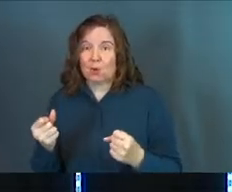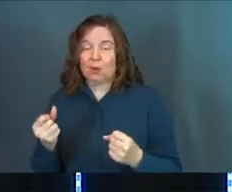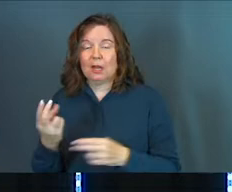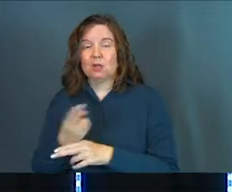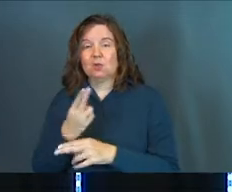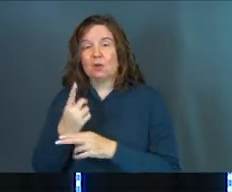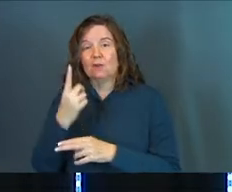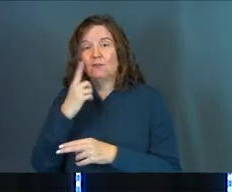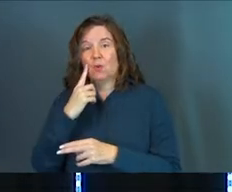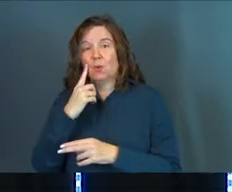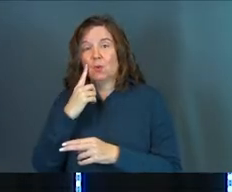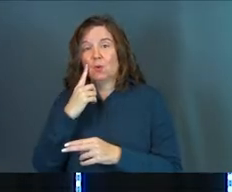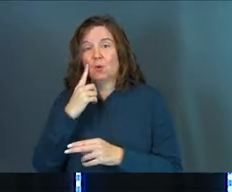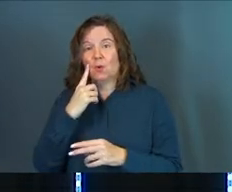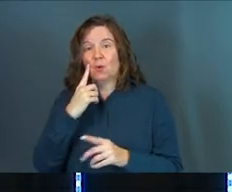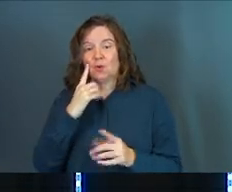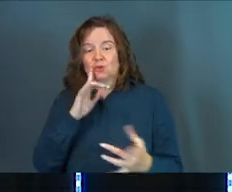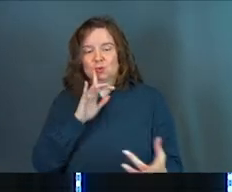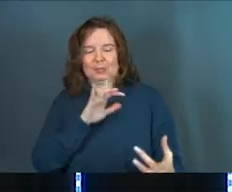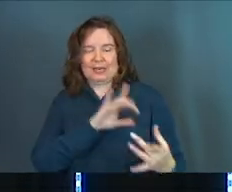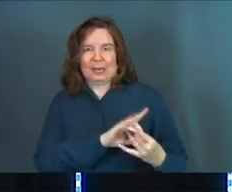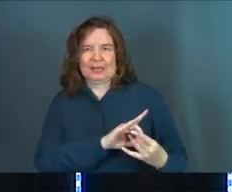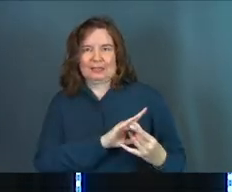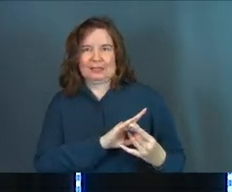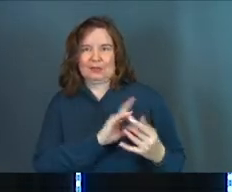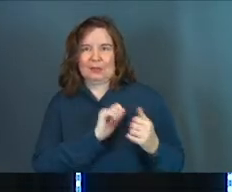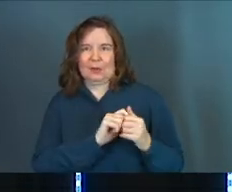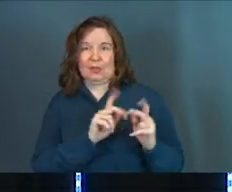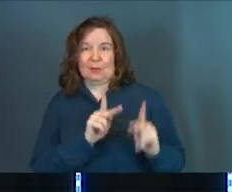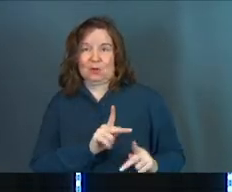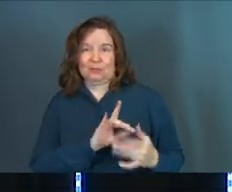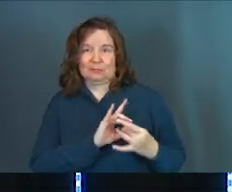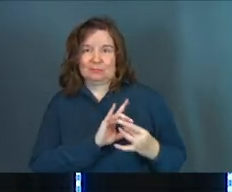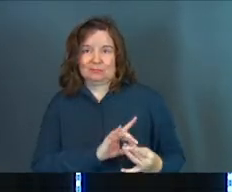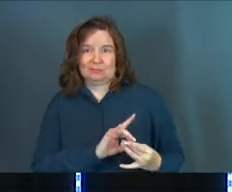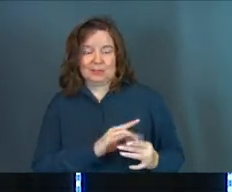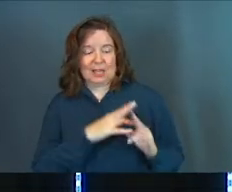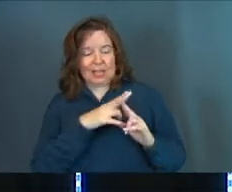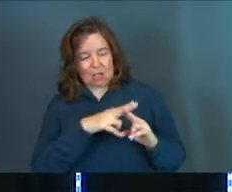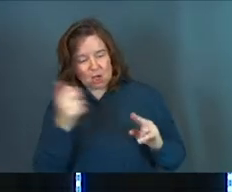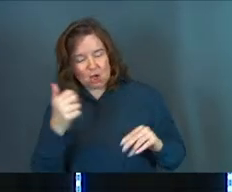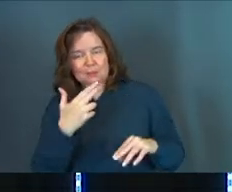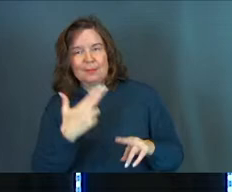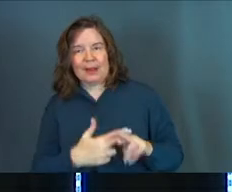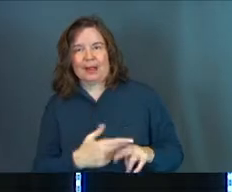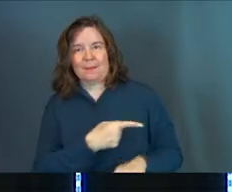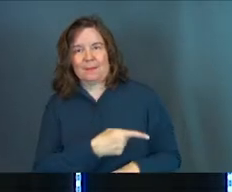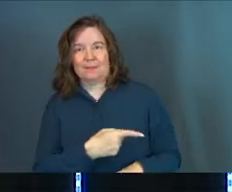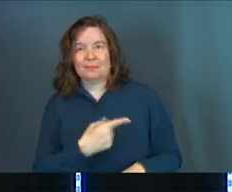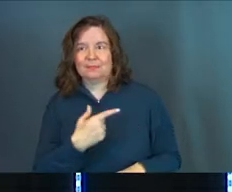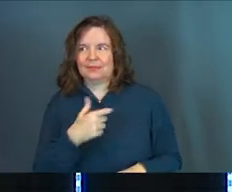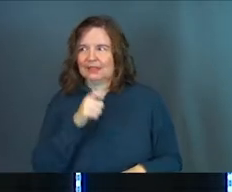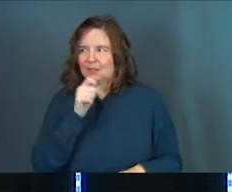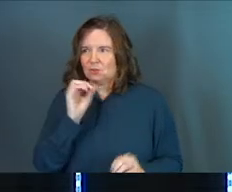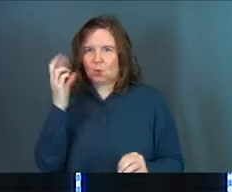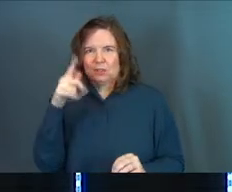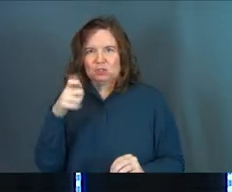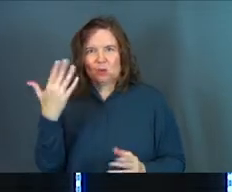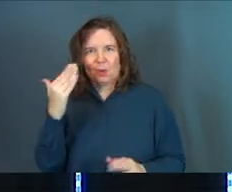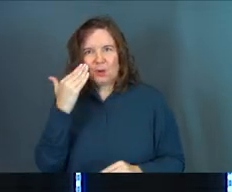he uses it for no other reason than to connect with a person. He calls him by name, and there's no reason that he should know his